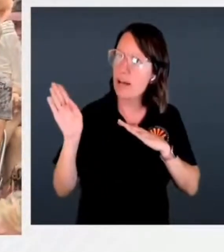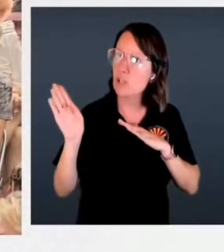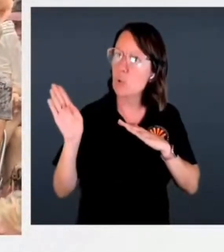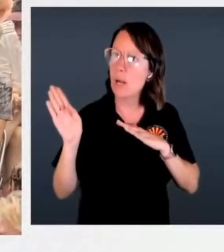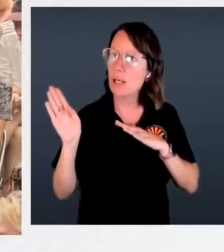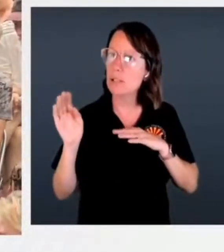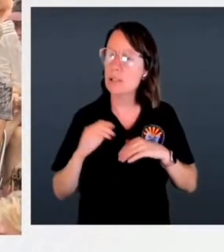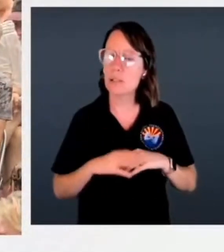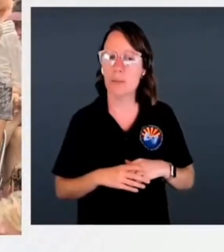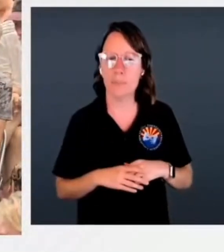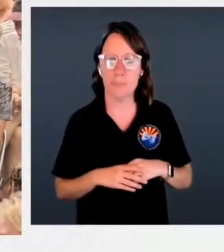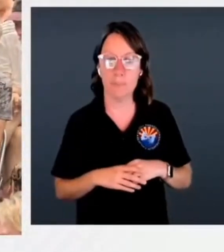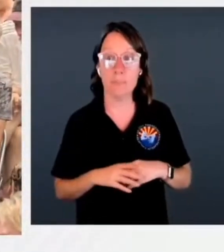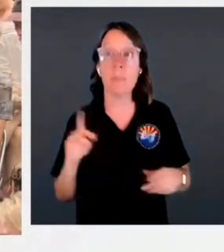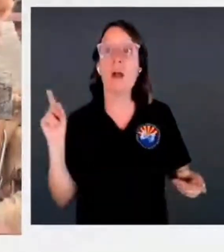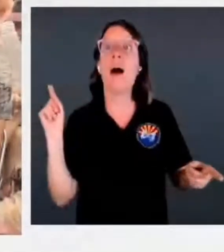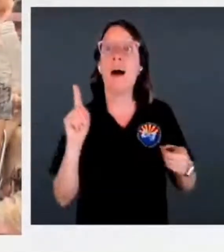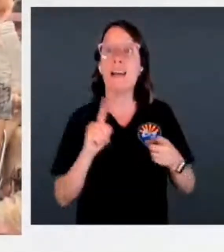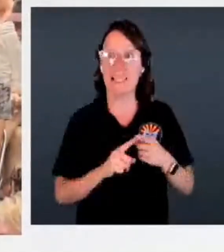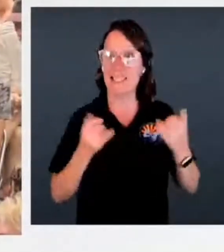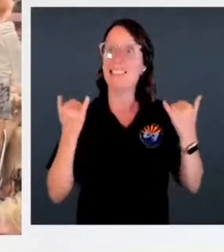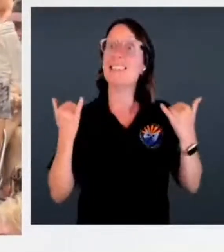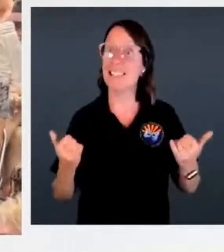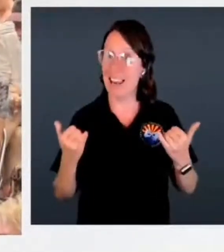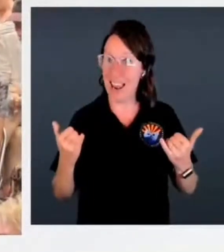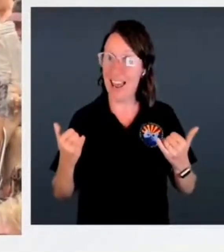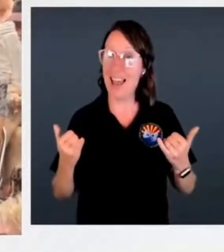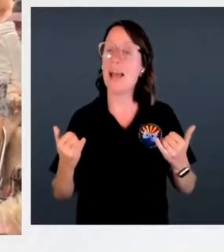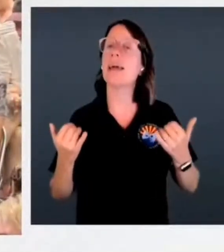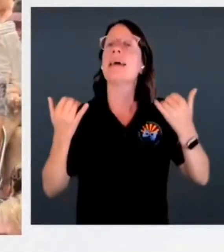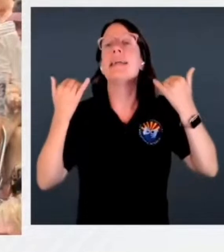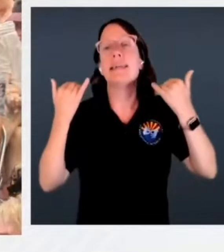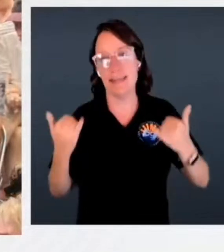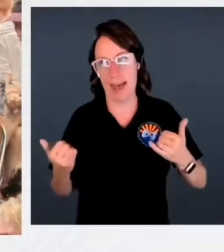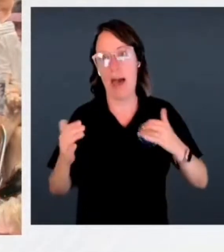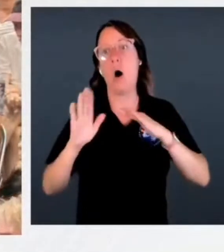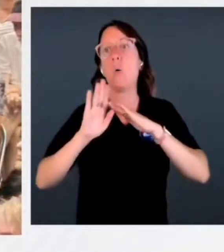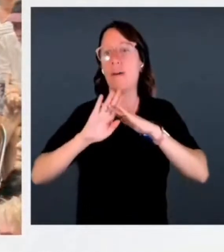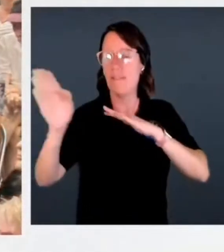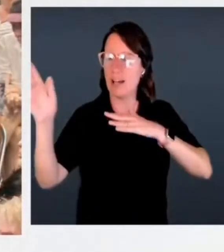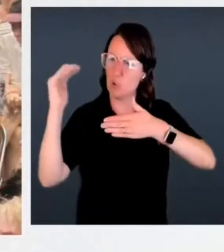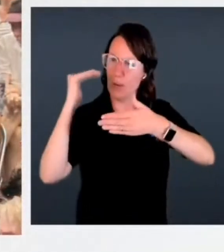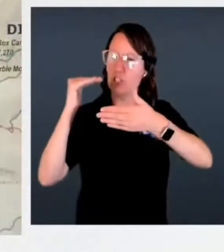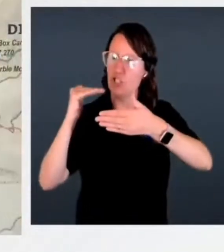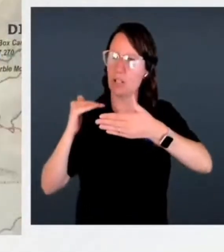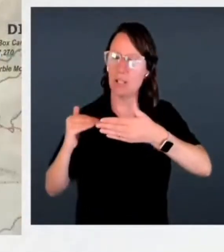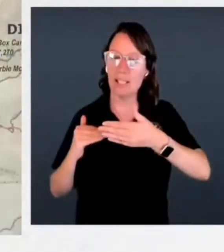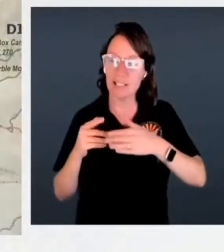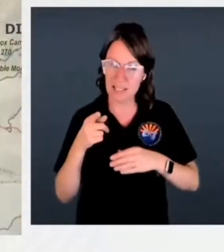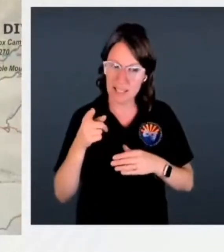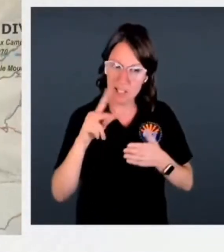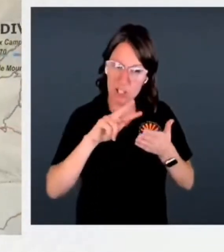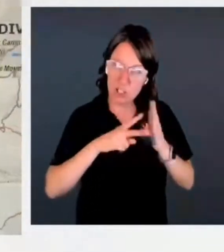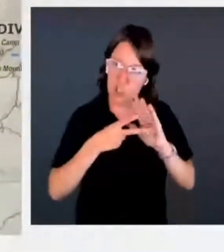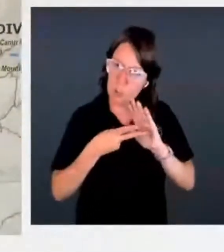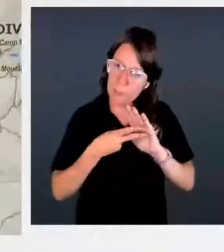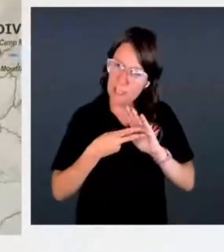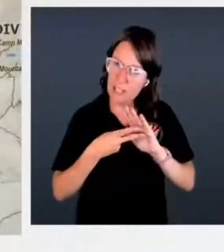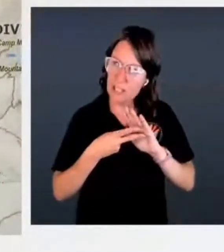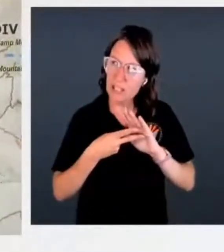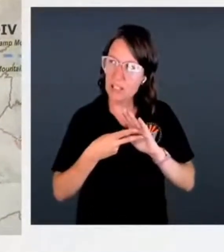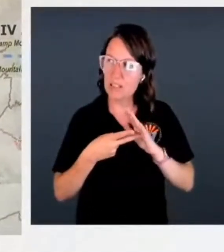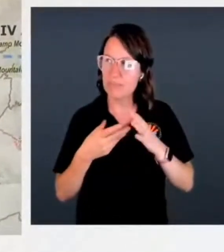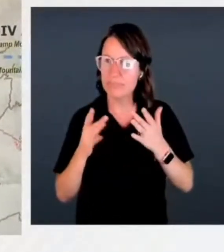Until today, they finally put us on the evacuation list. Okay, are you speaking to fire information in the community or notifications